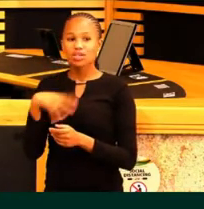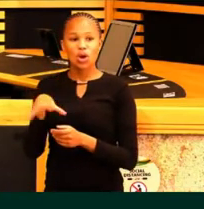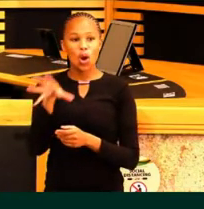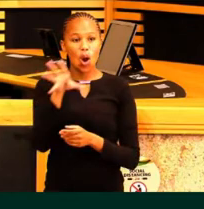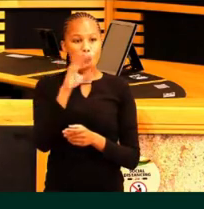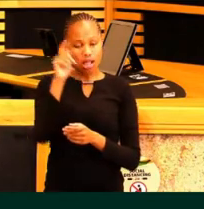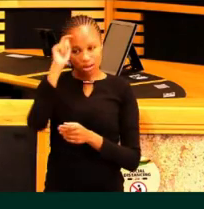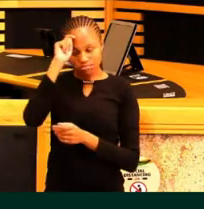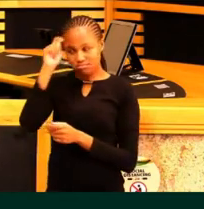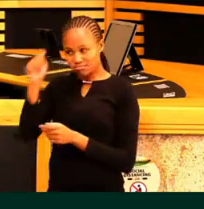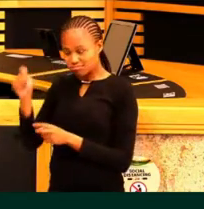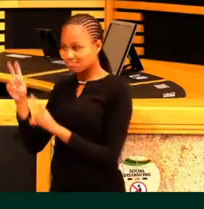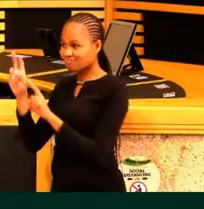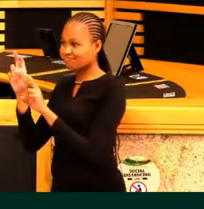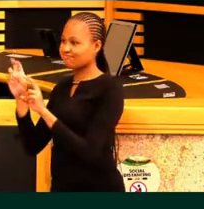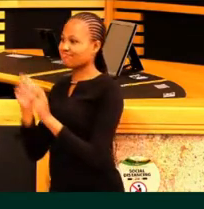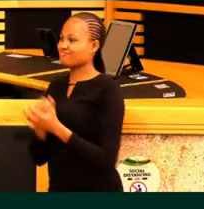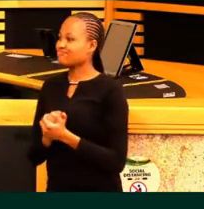observed